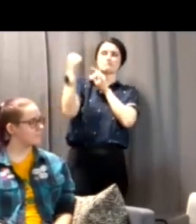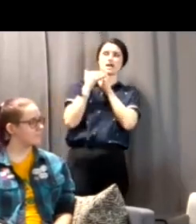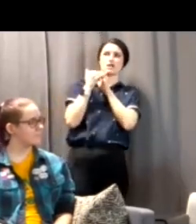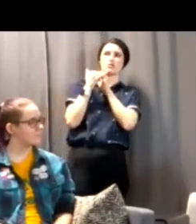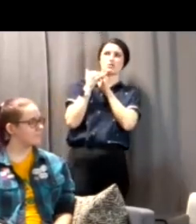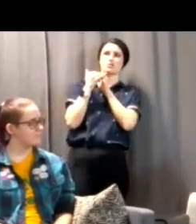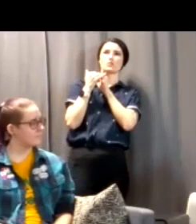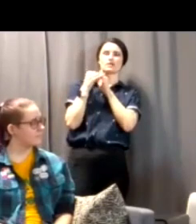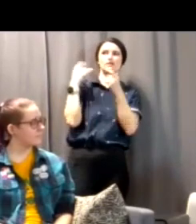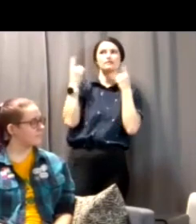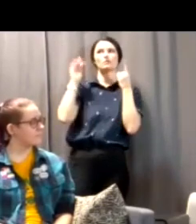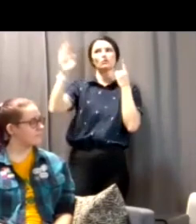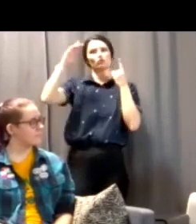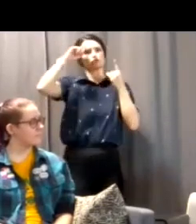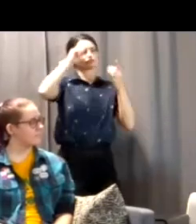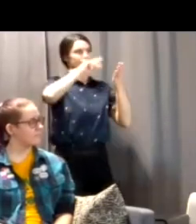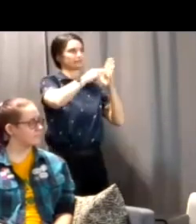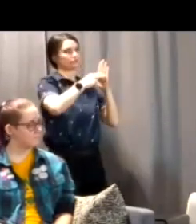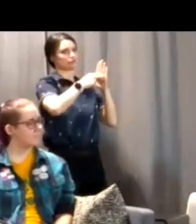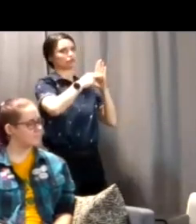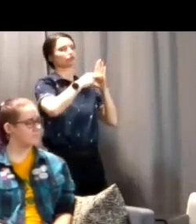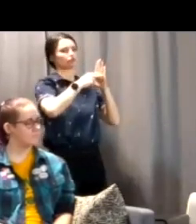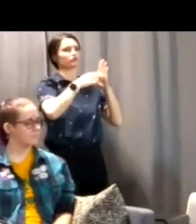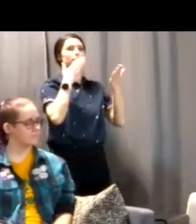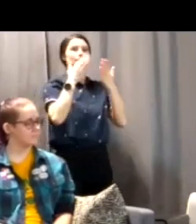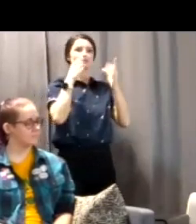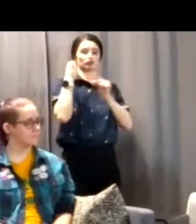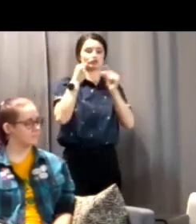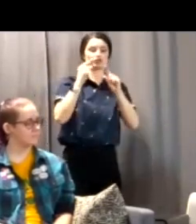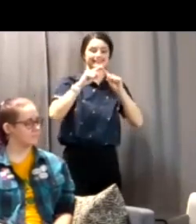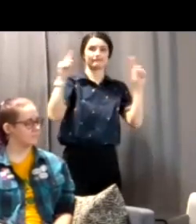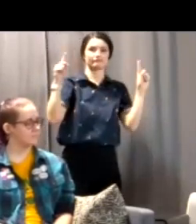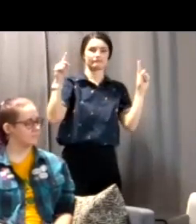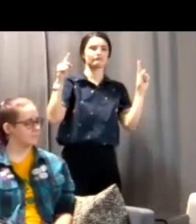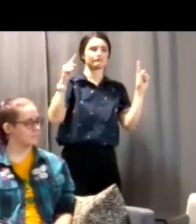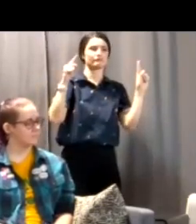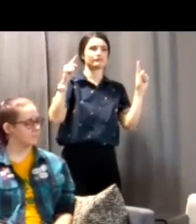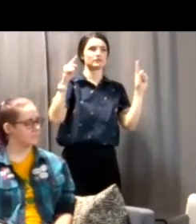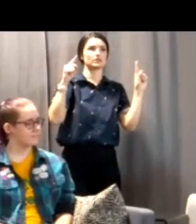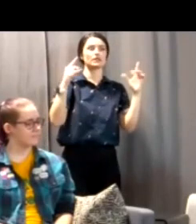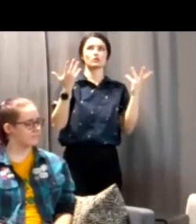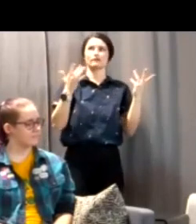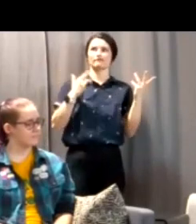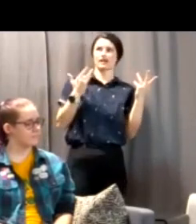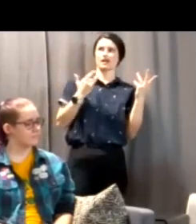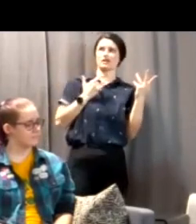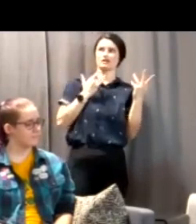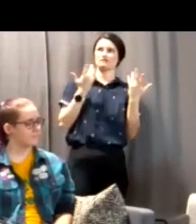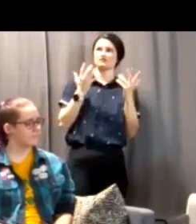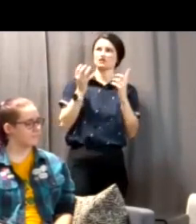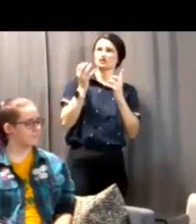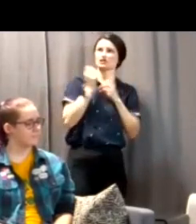actually intended. That there are generational, the you are feeling as an attack might